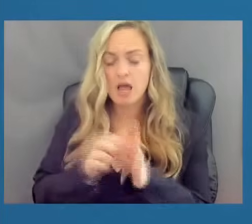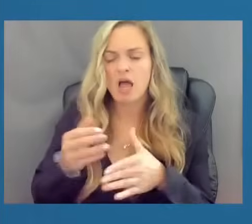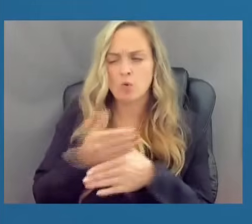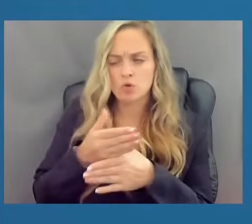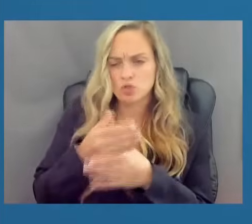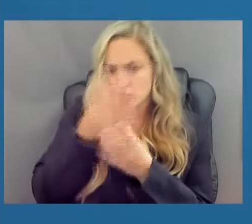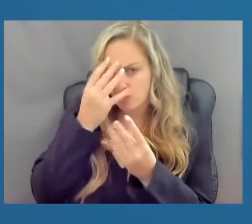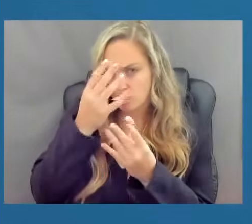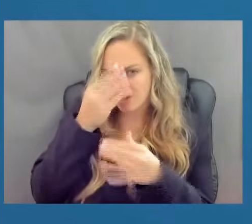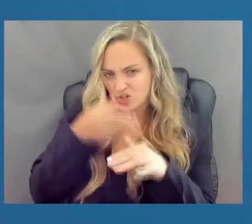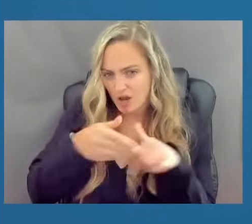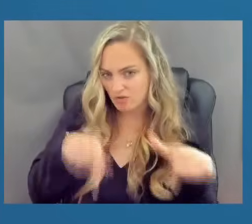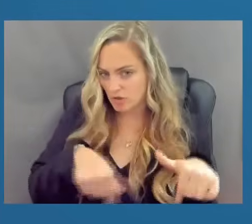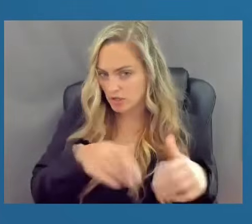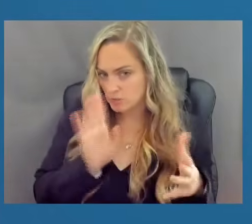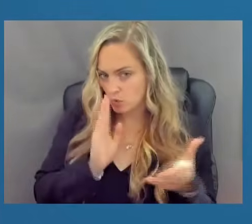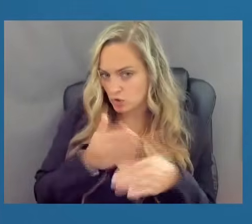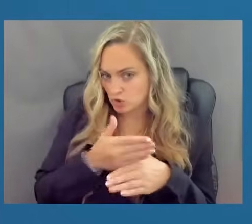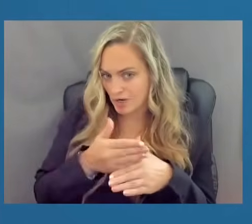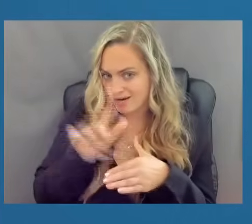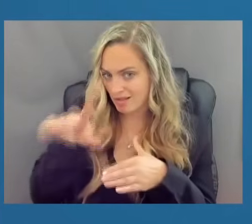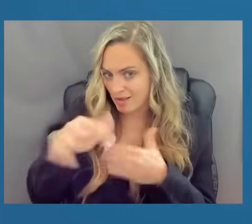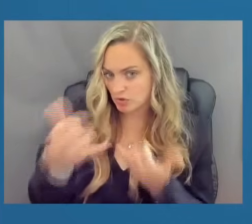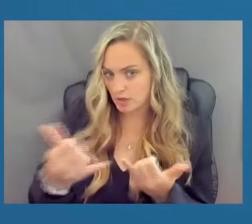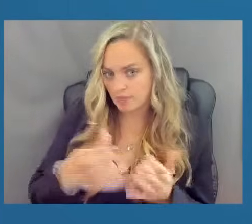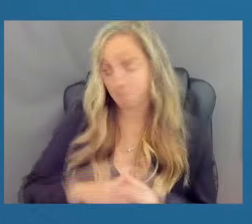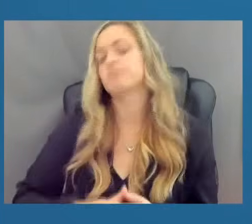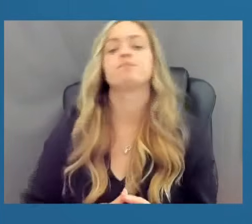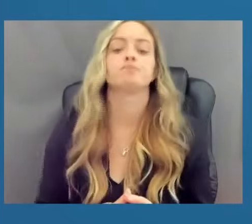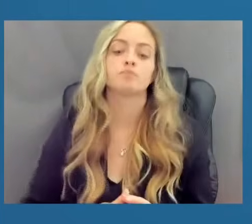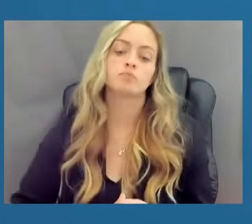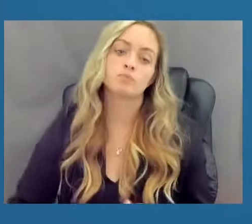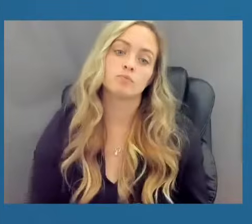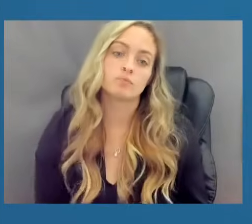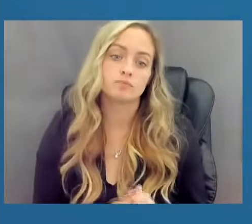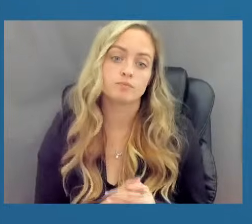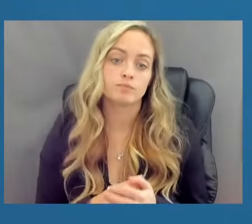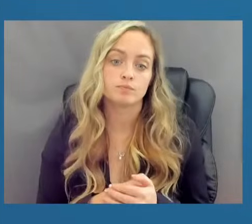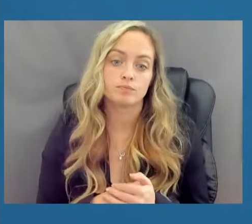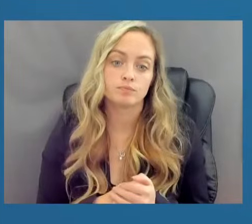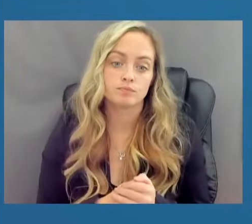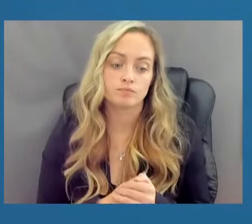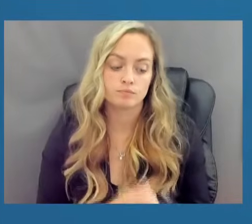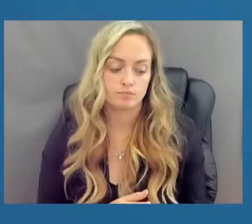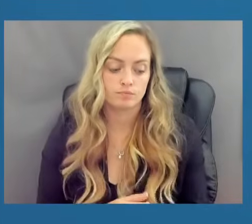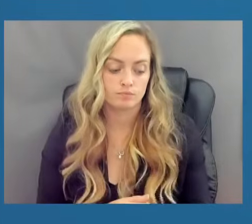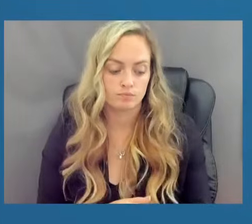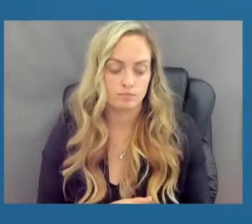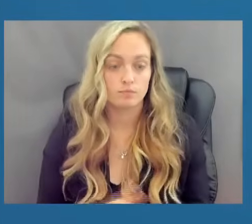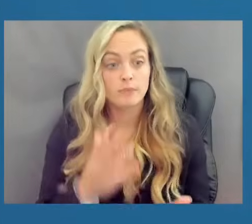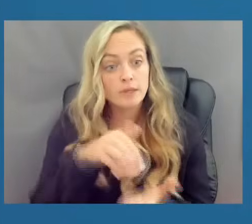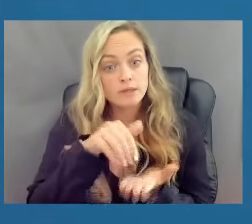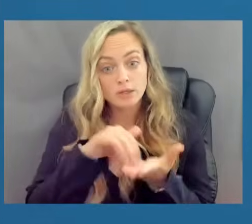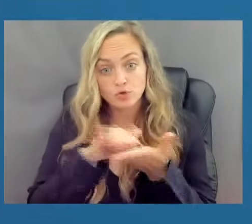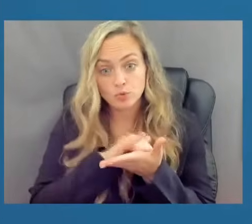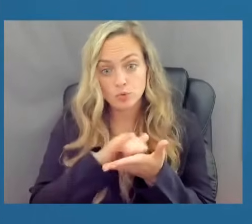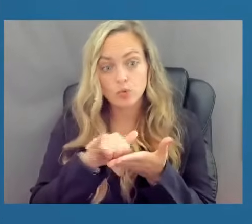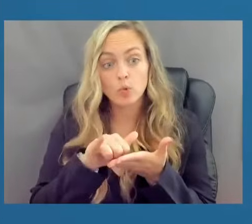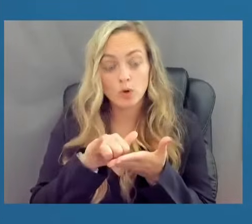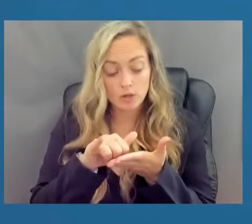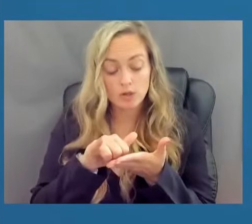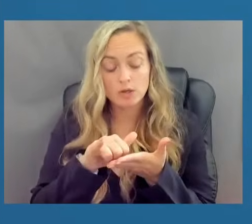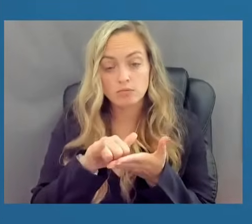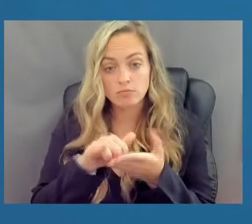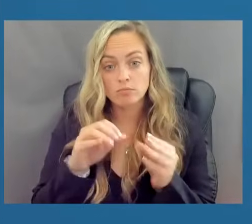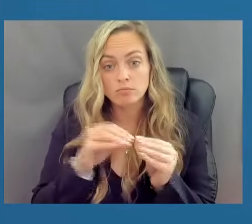briefing, but that's later today. Central New York is poised to lose more of the things that keep